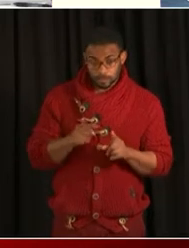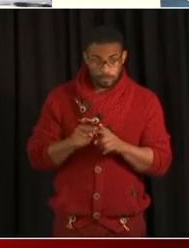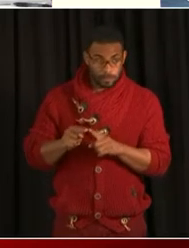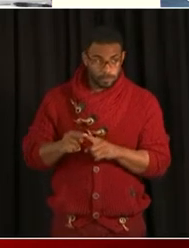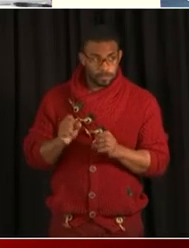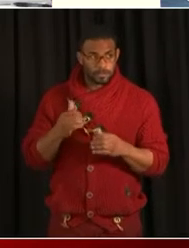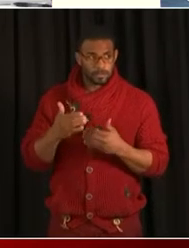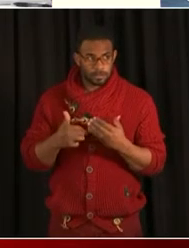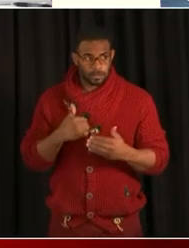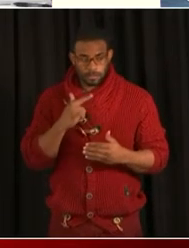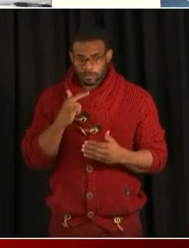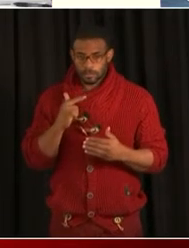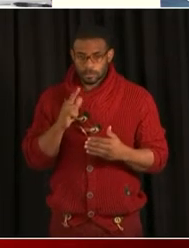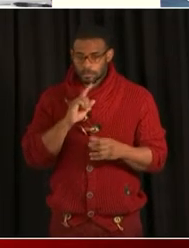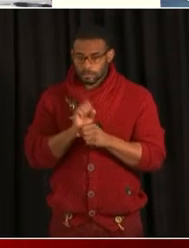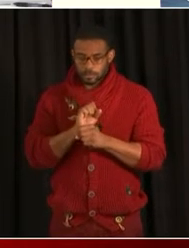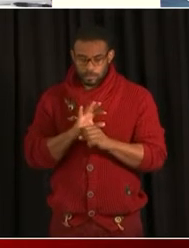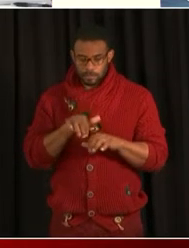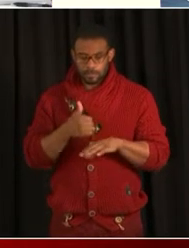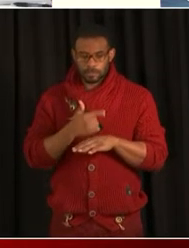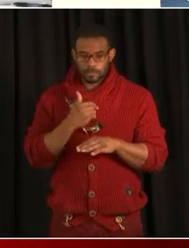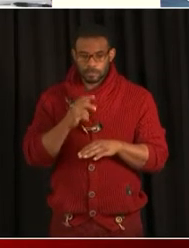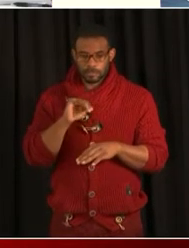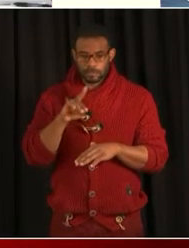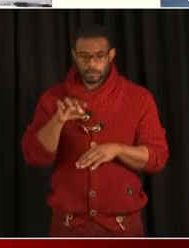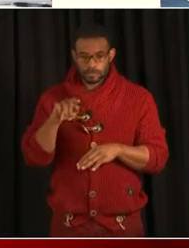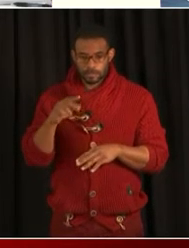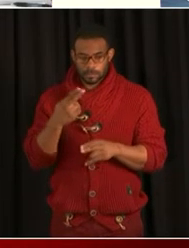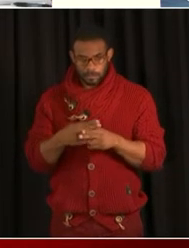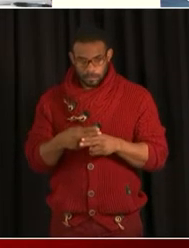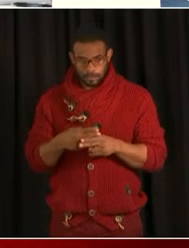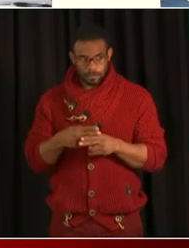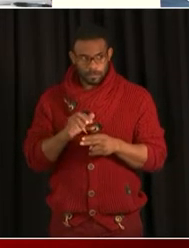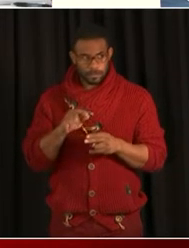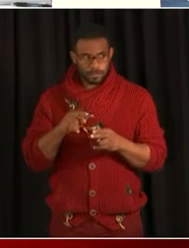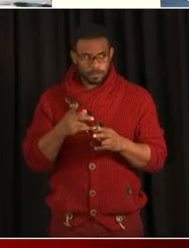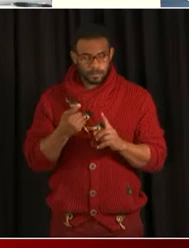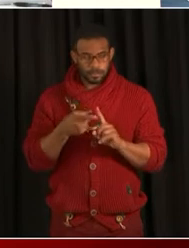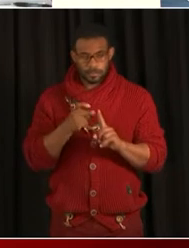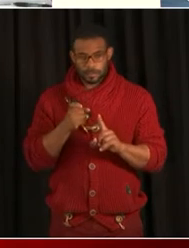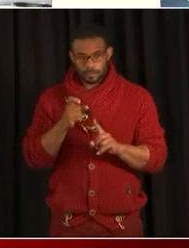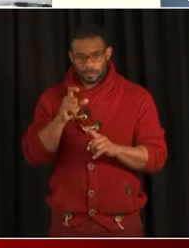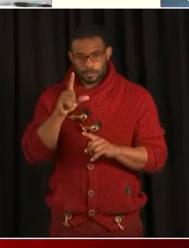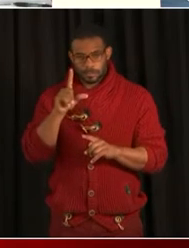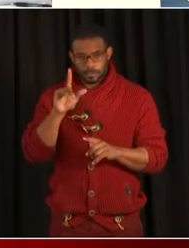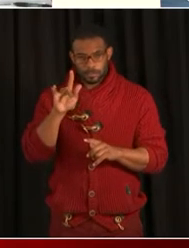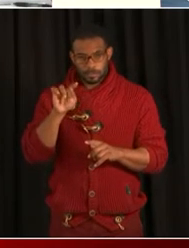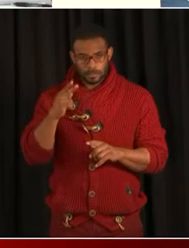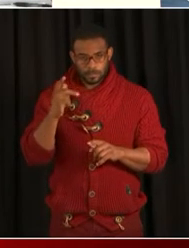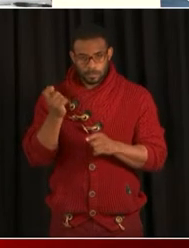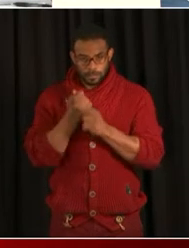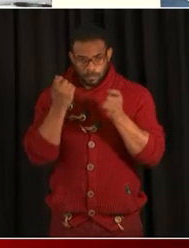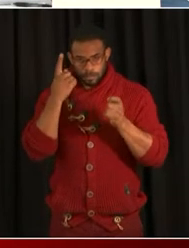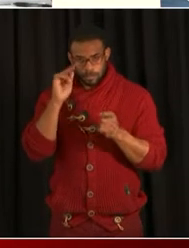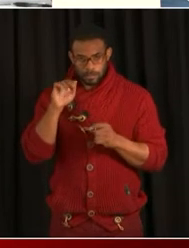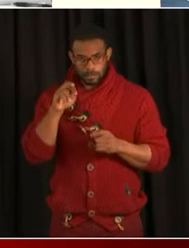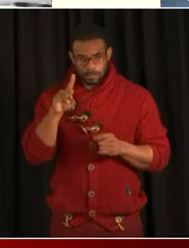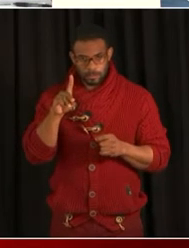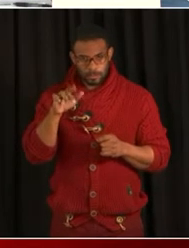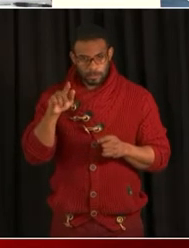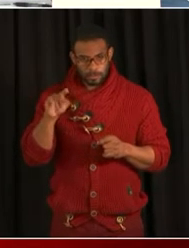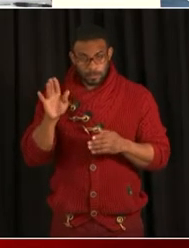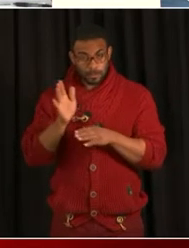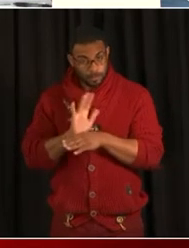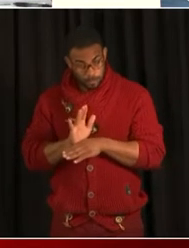as well. So we are true to form with our SANDLOT name, which stemmed from the 25th anniversary of the